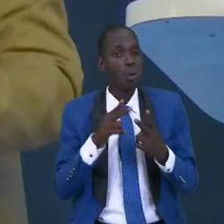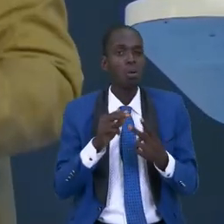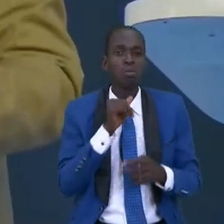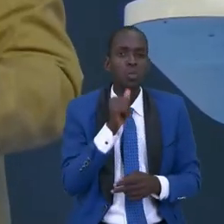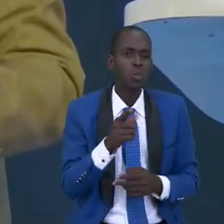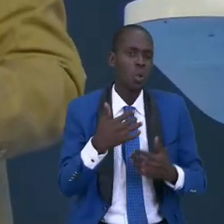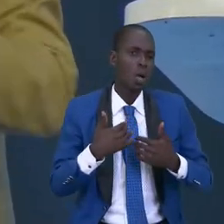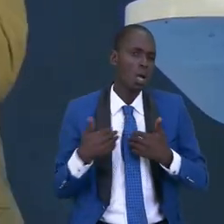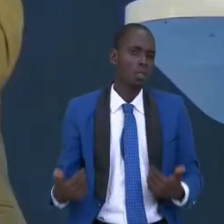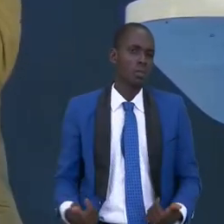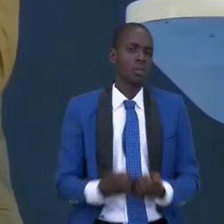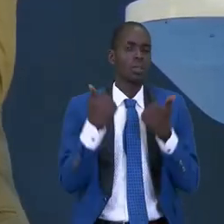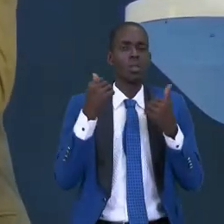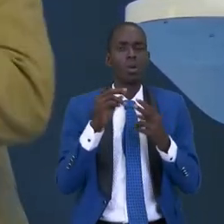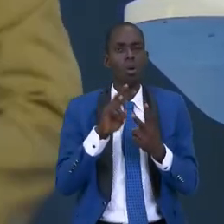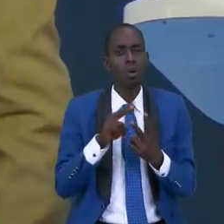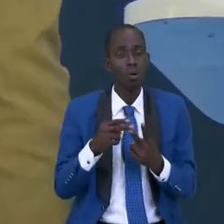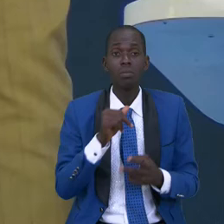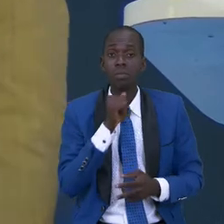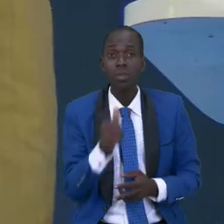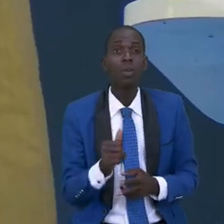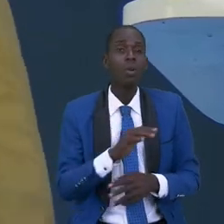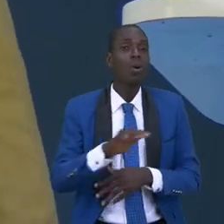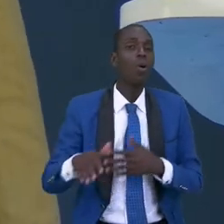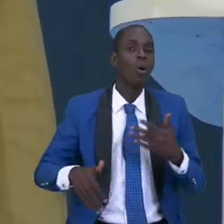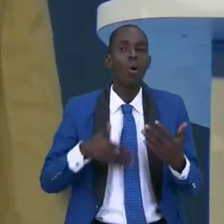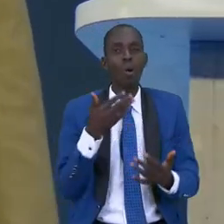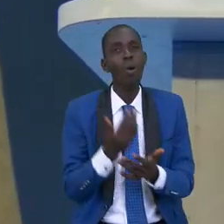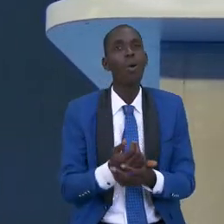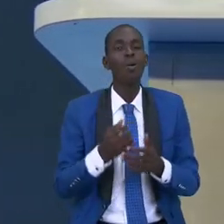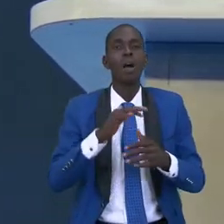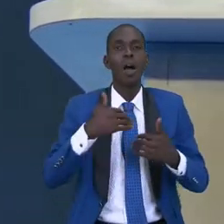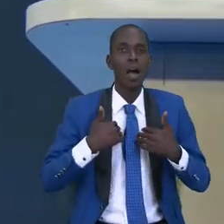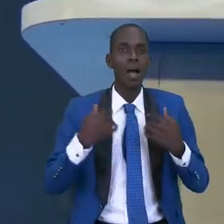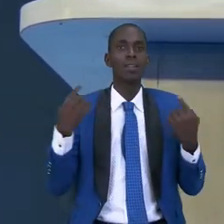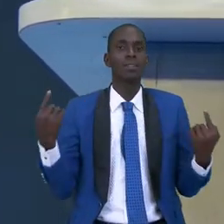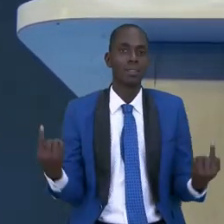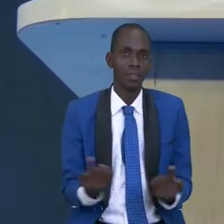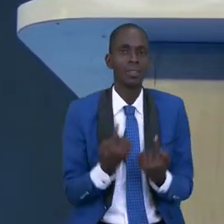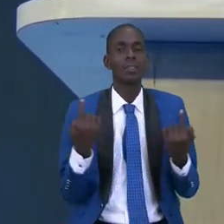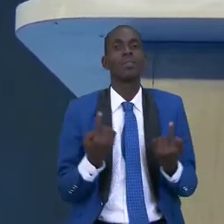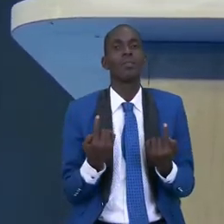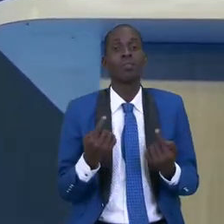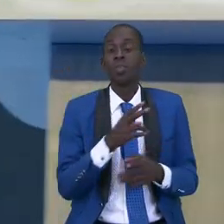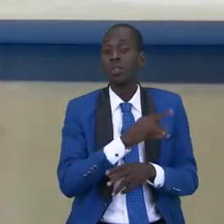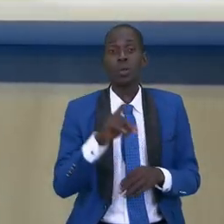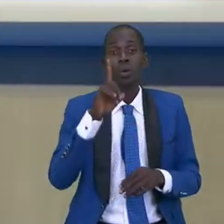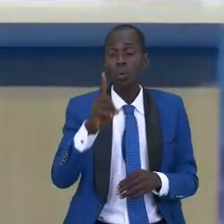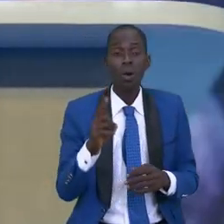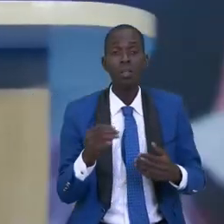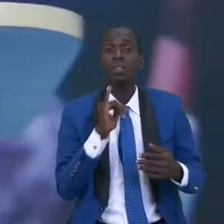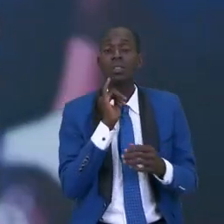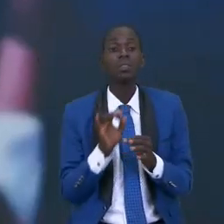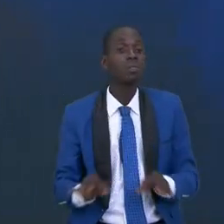challenge, physical challenge or not, all have sinned. Nobody has merit. All you